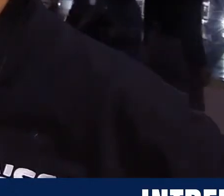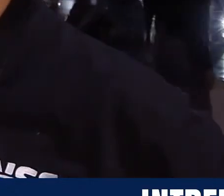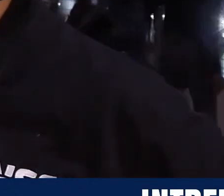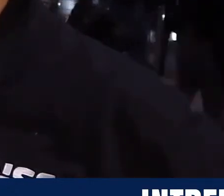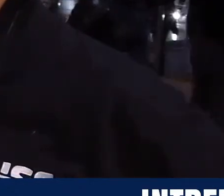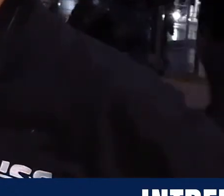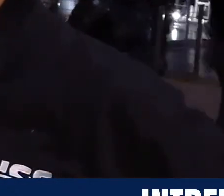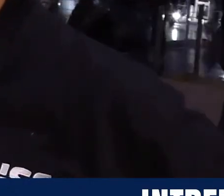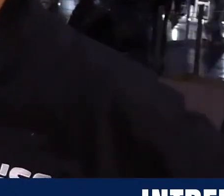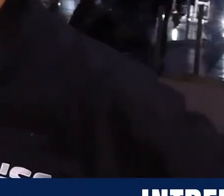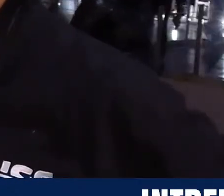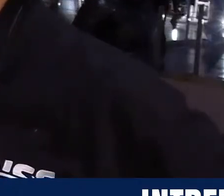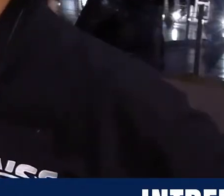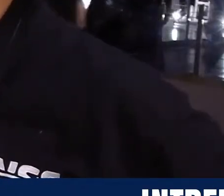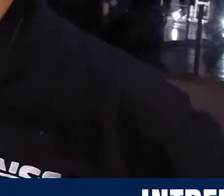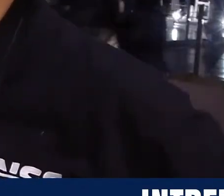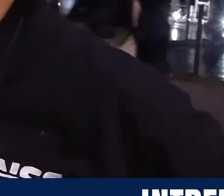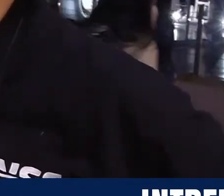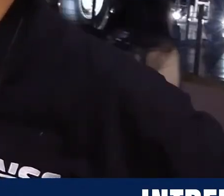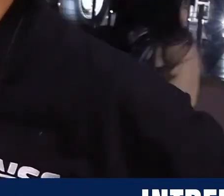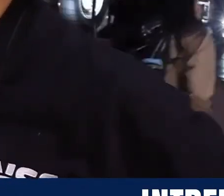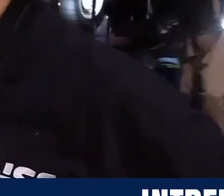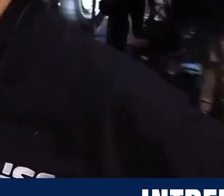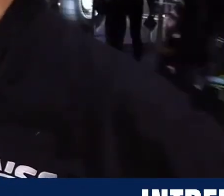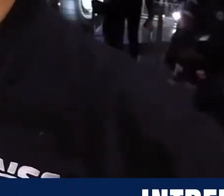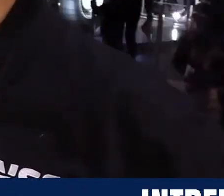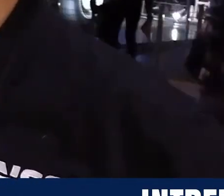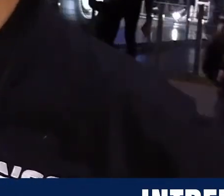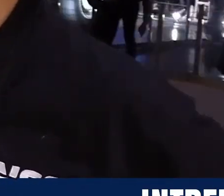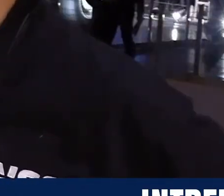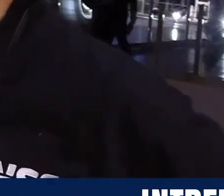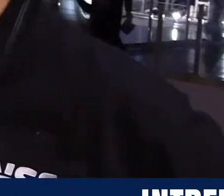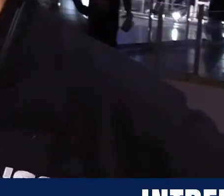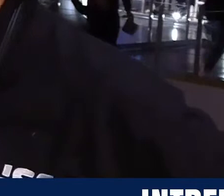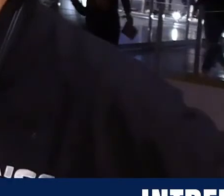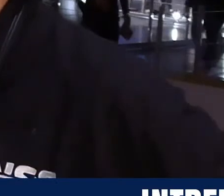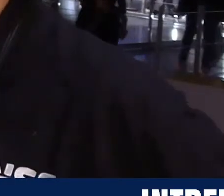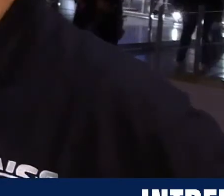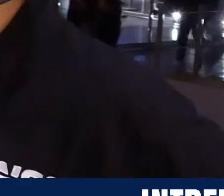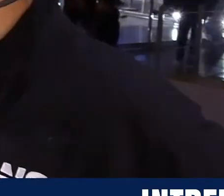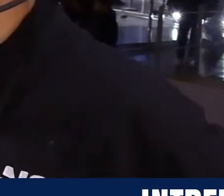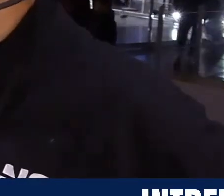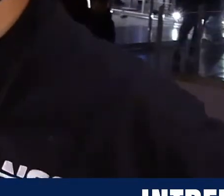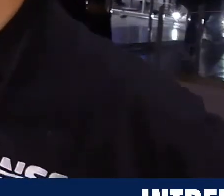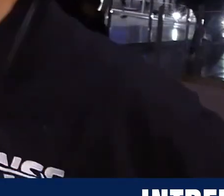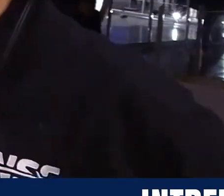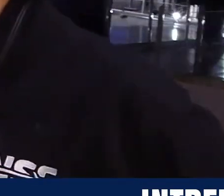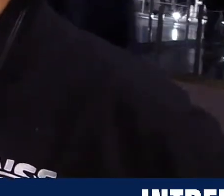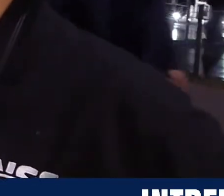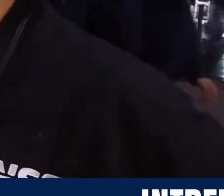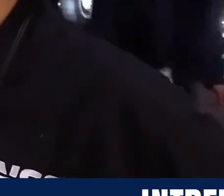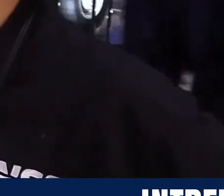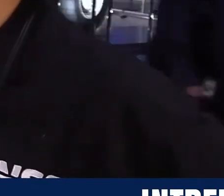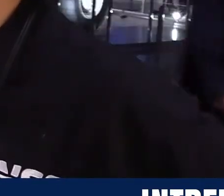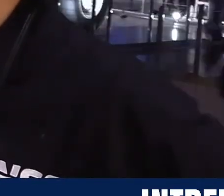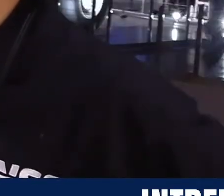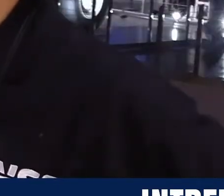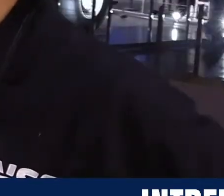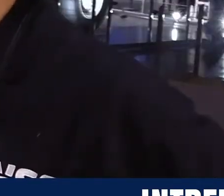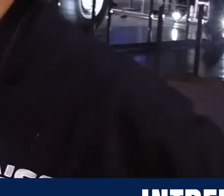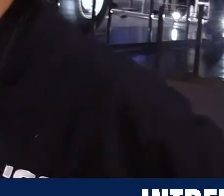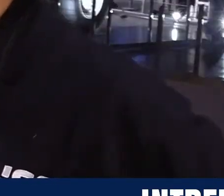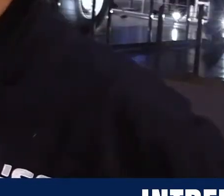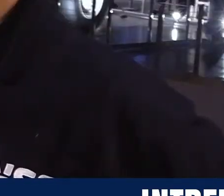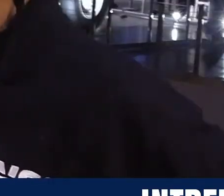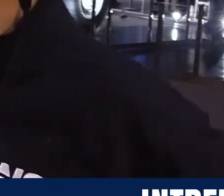ship, 1943. Of course, it's a World War II era aircraft carrier, yada, yada. But also, we picked up spacecraft during the Mercury